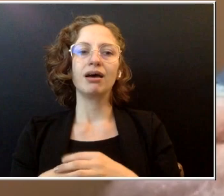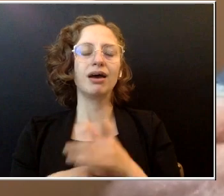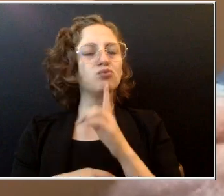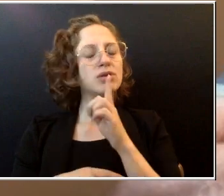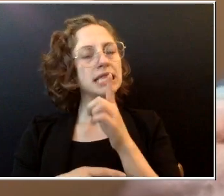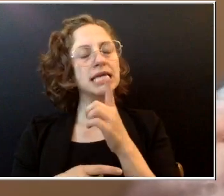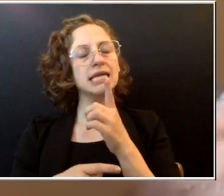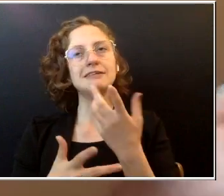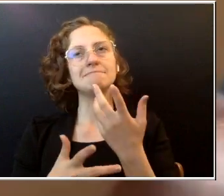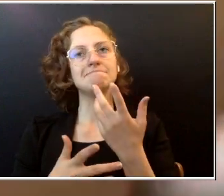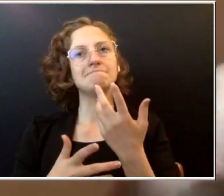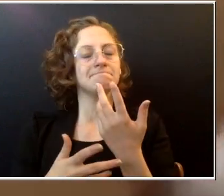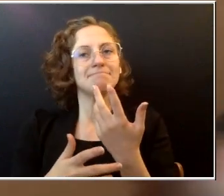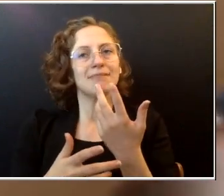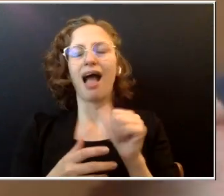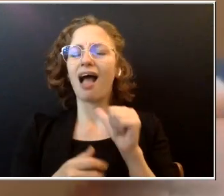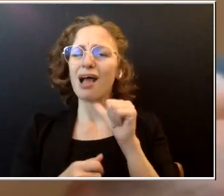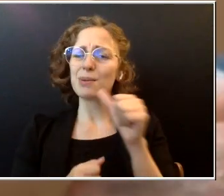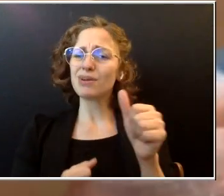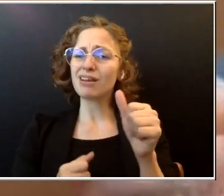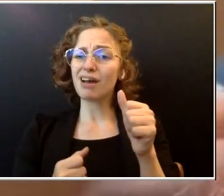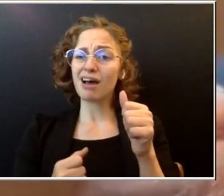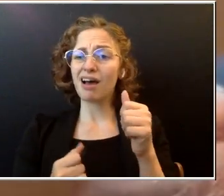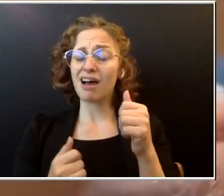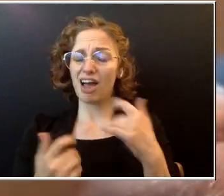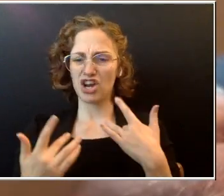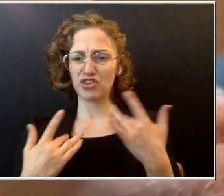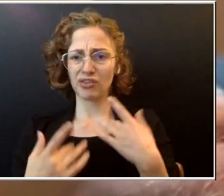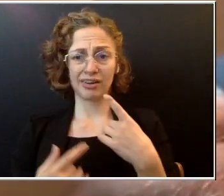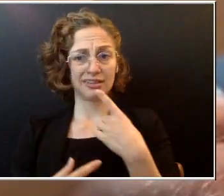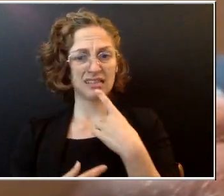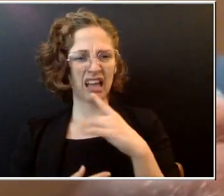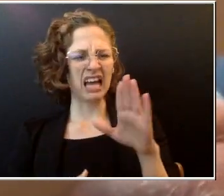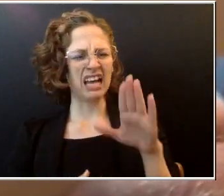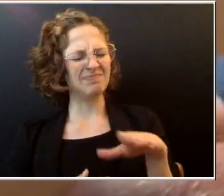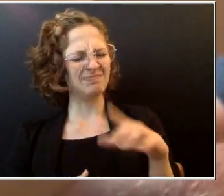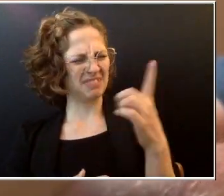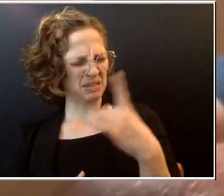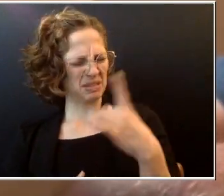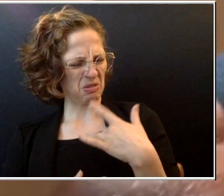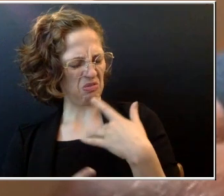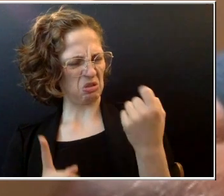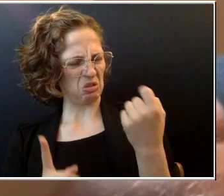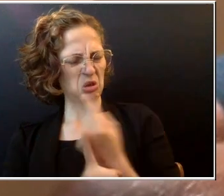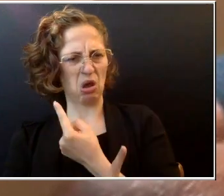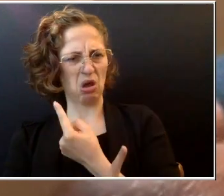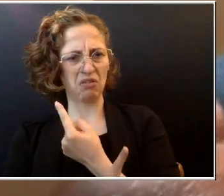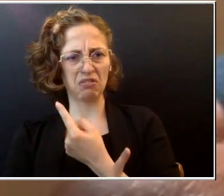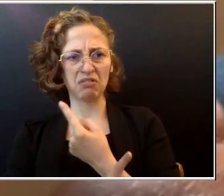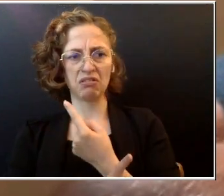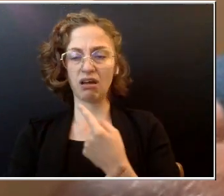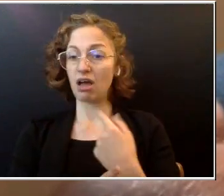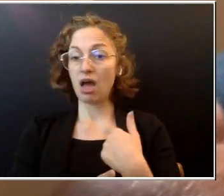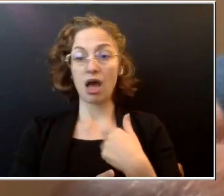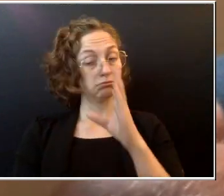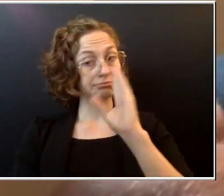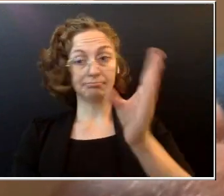I'm not afraid to say, hey, something doesn't feel right, or something feels off. Whereas before I would try